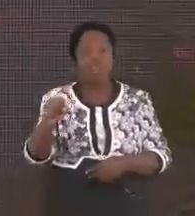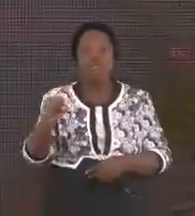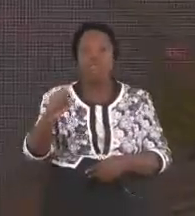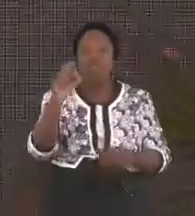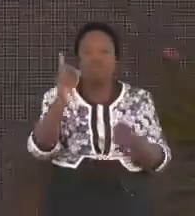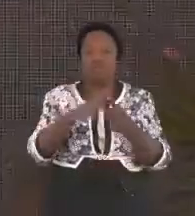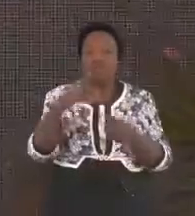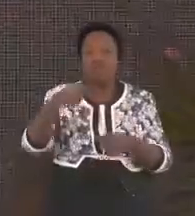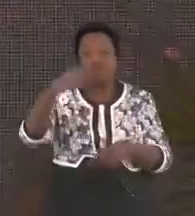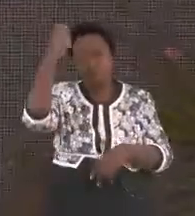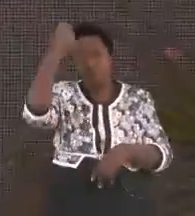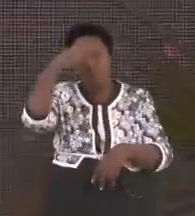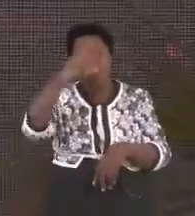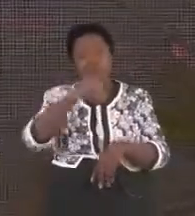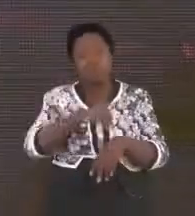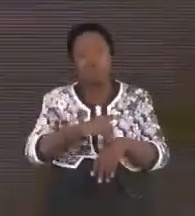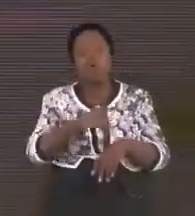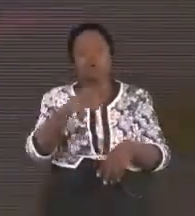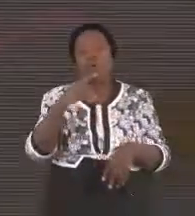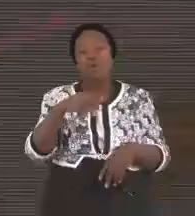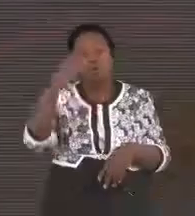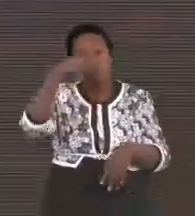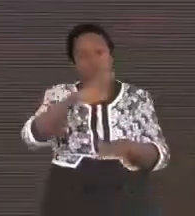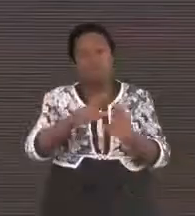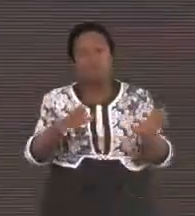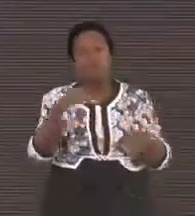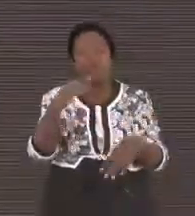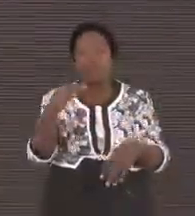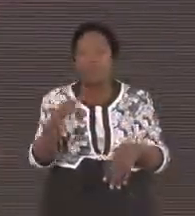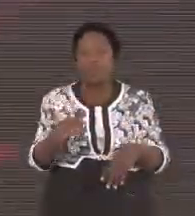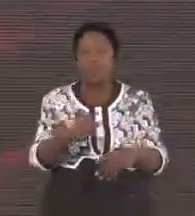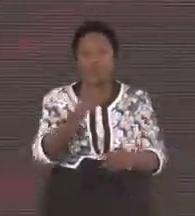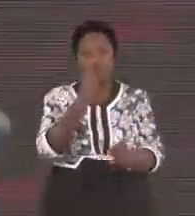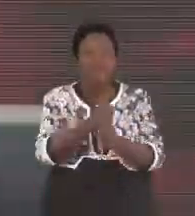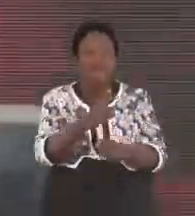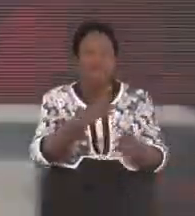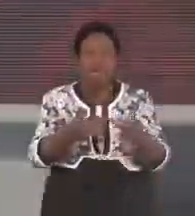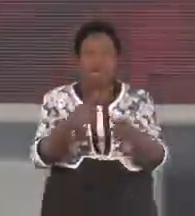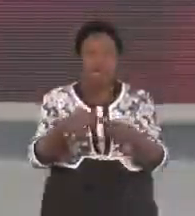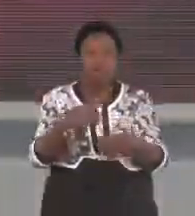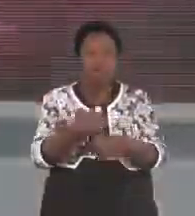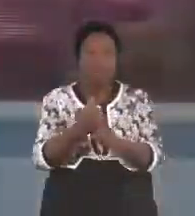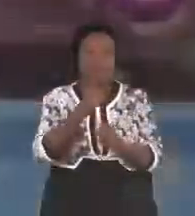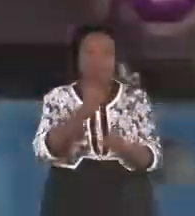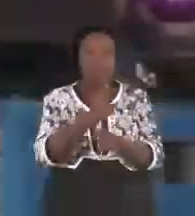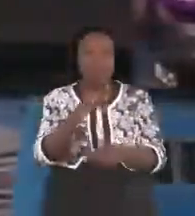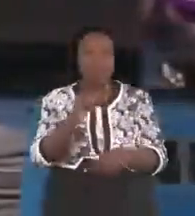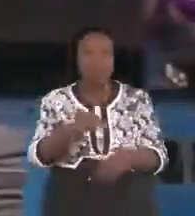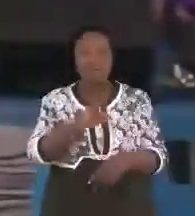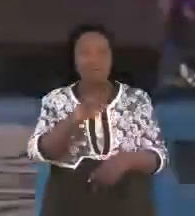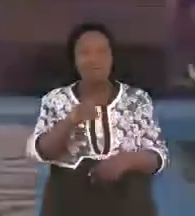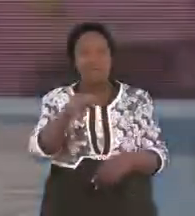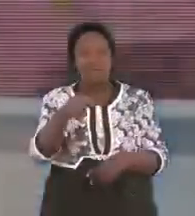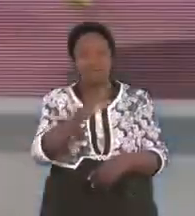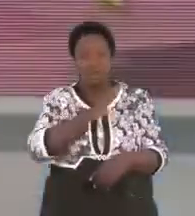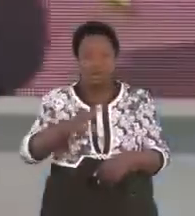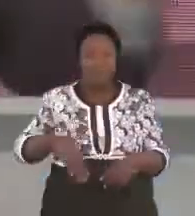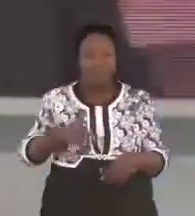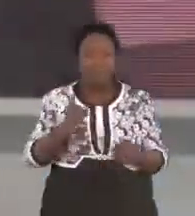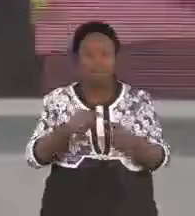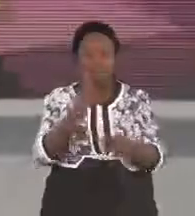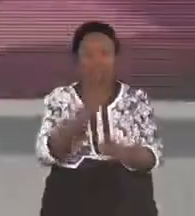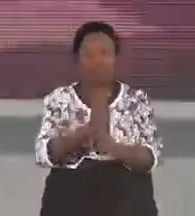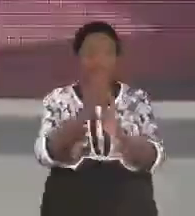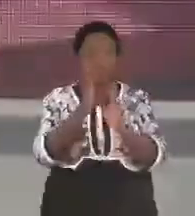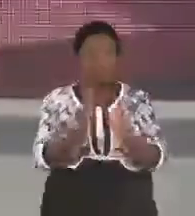wisdom of the just. They'll be made just by Christ, the justifier. They'll be